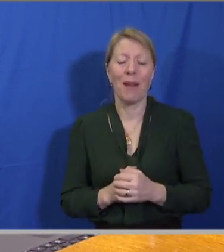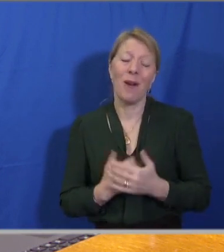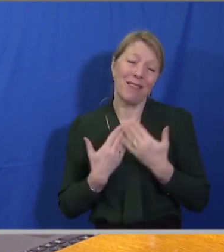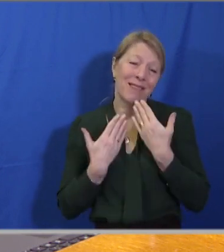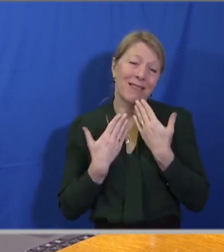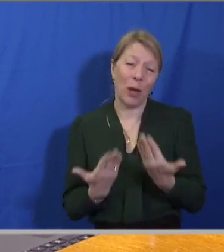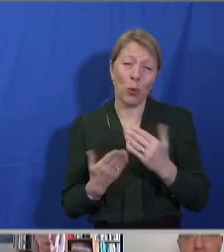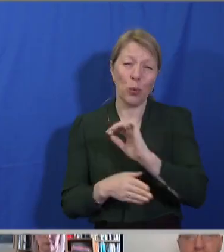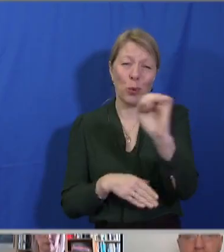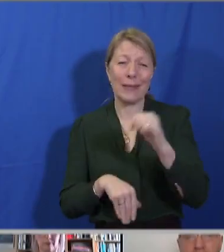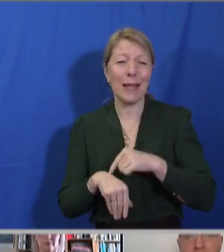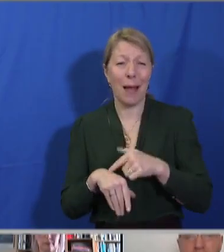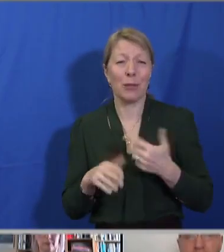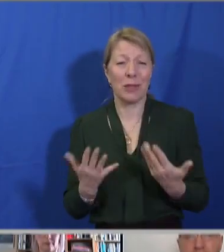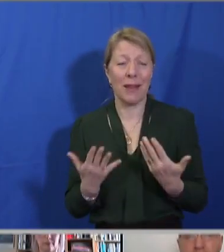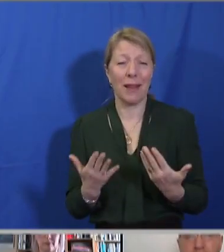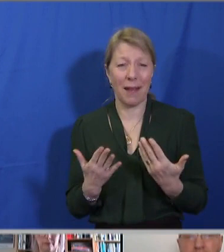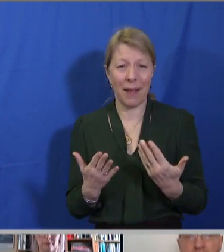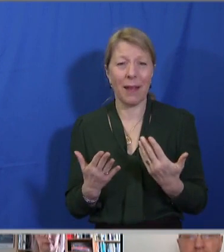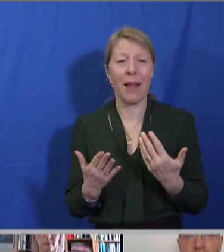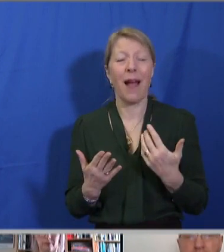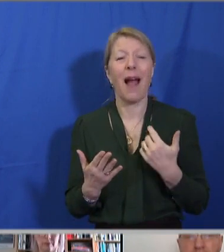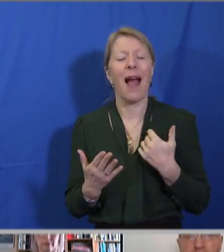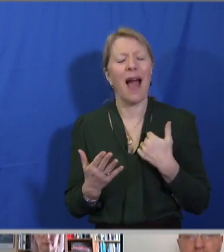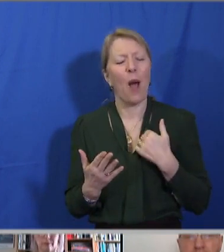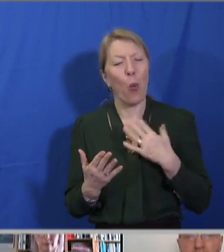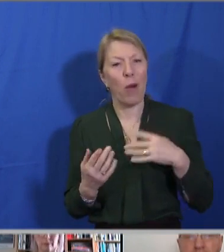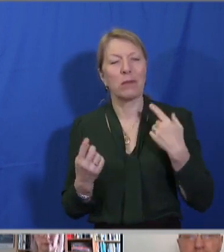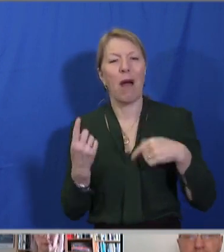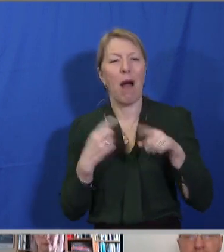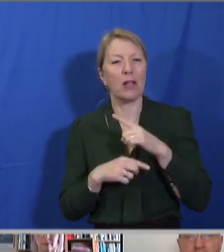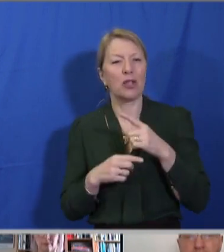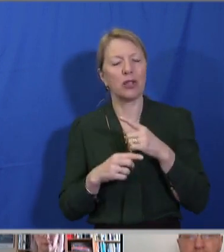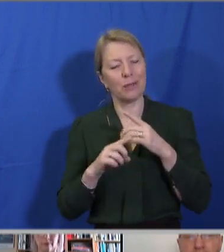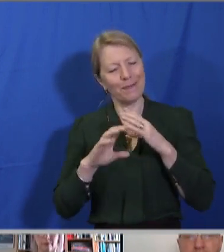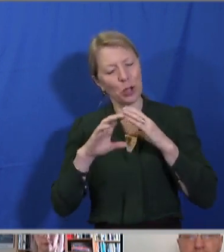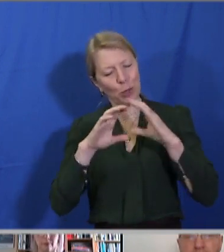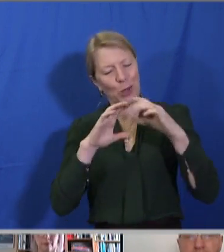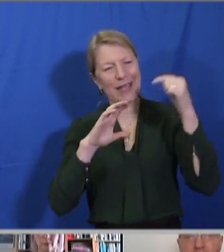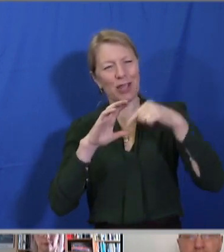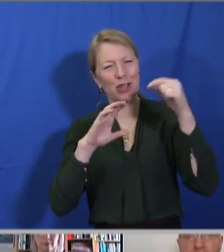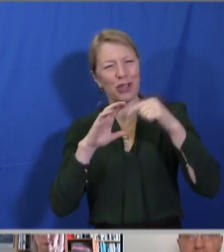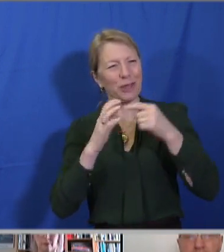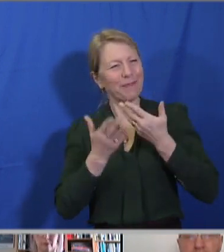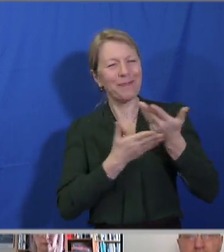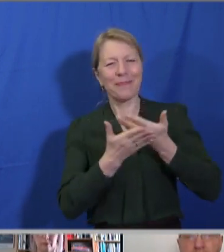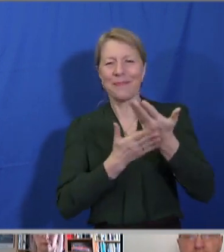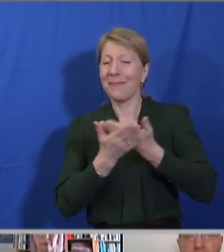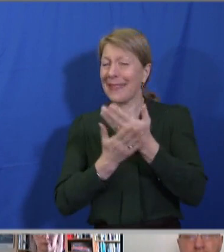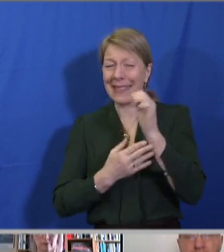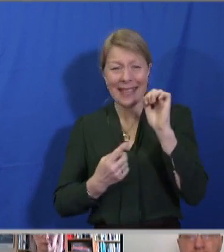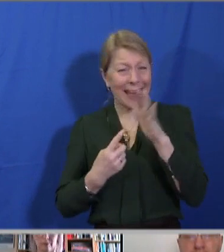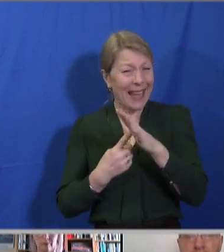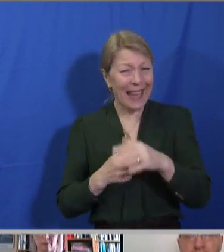And I just want to say that I want to go back to communication, because communication is key right across the whole